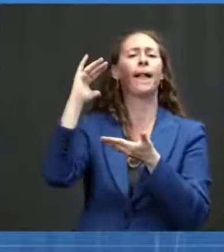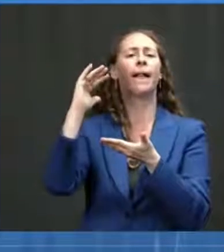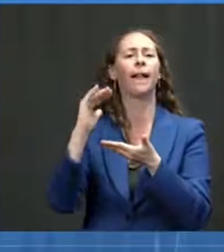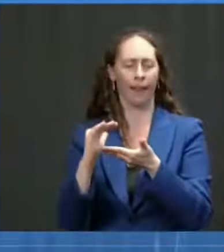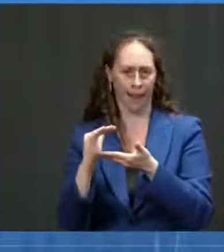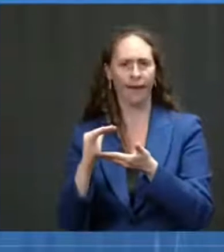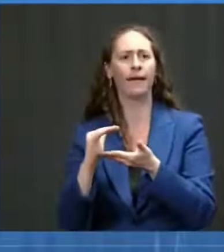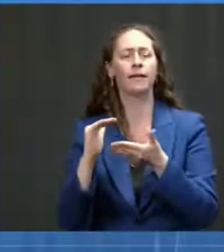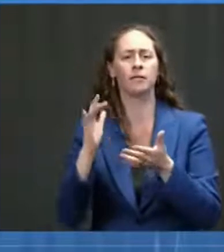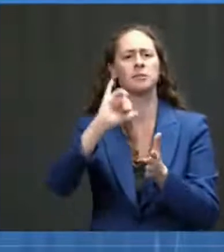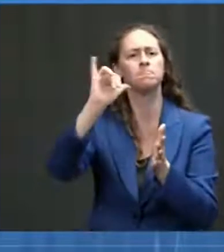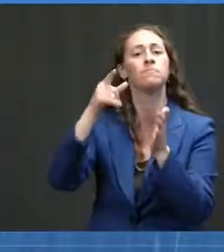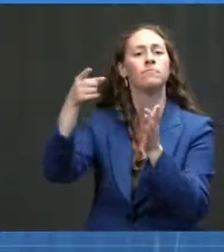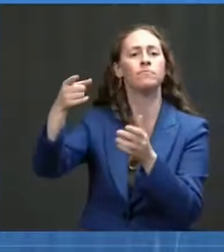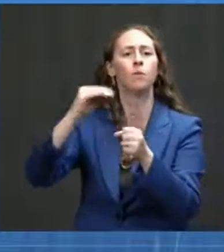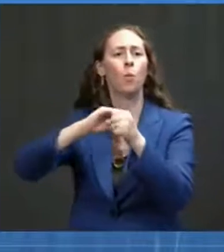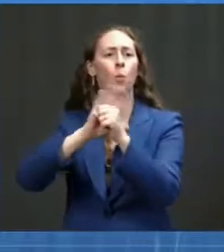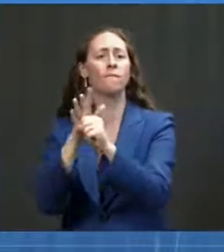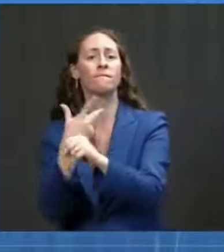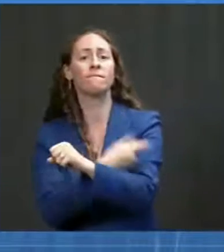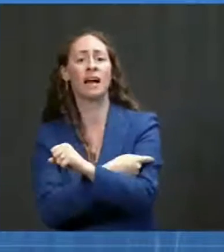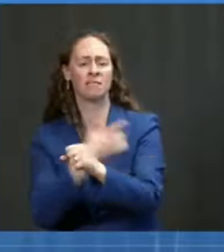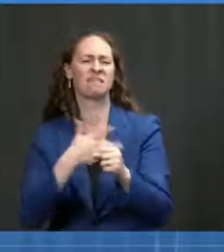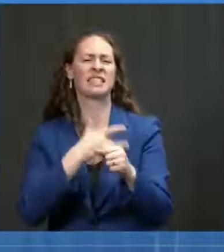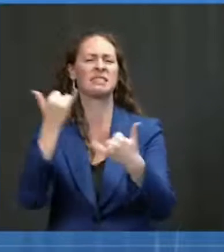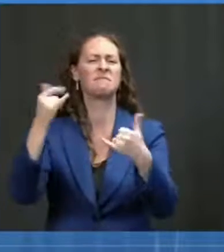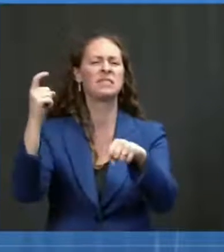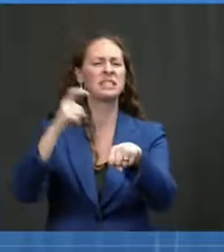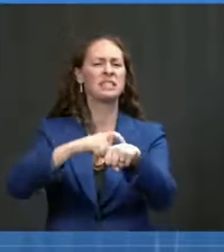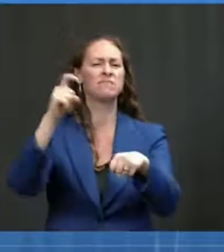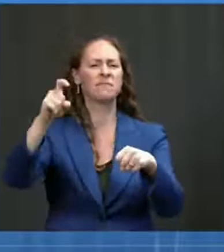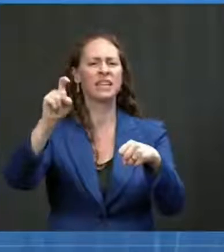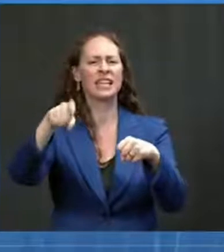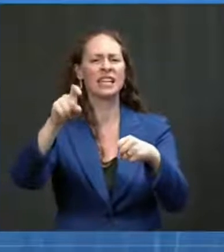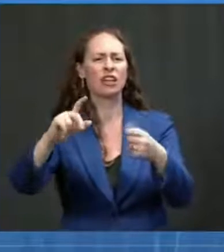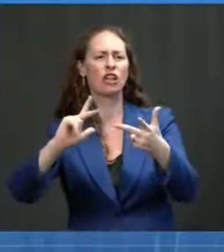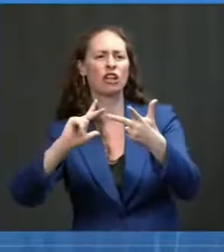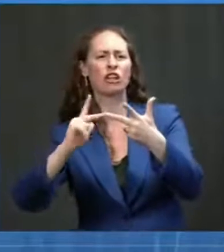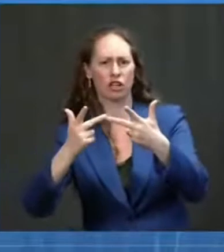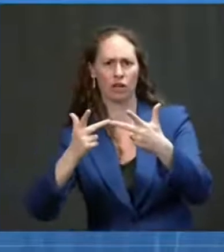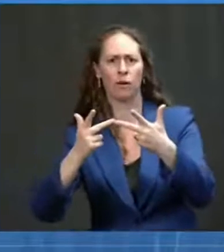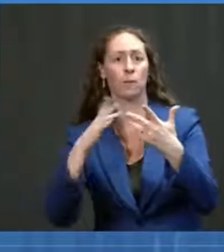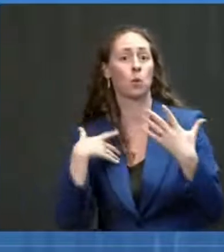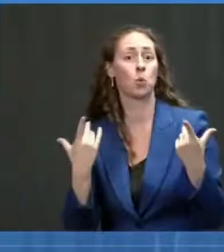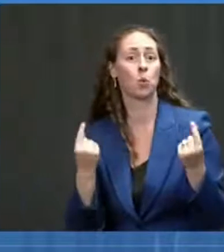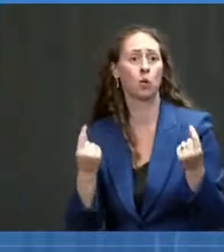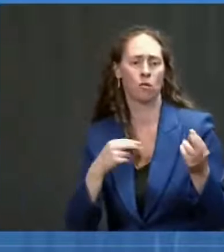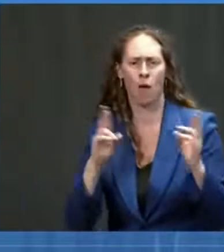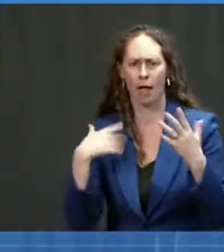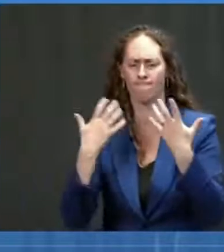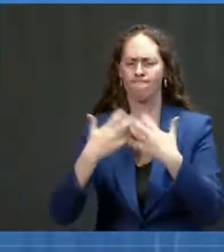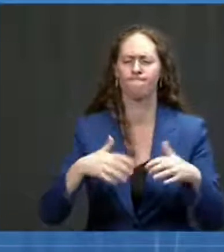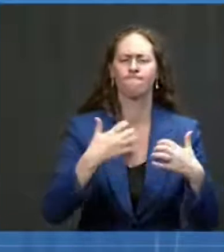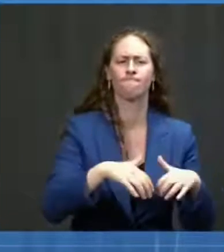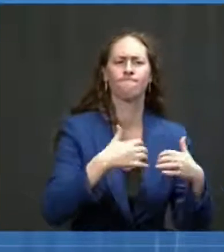we can make a plan to take proactive steps to extend and enhance the protection the vaccines are giving